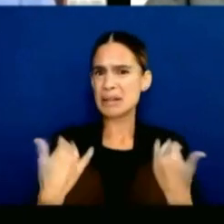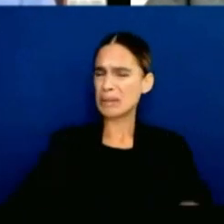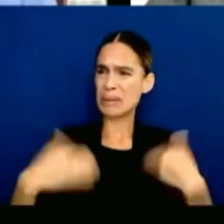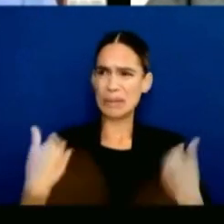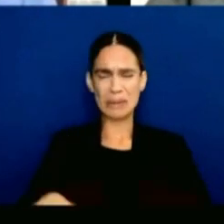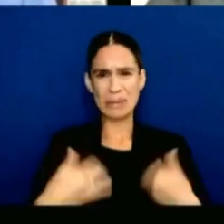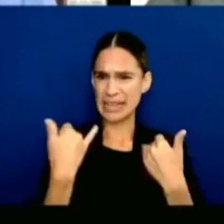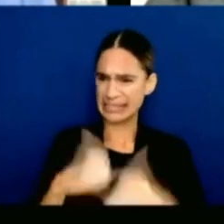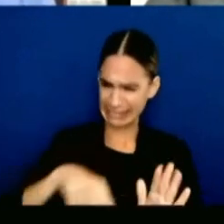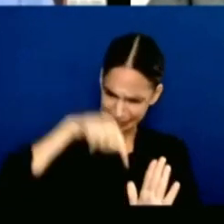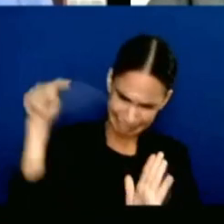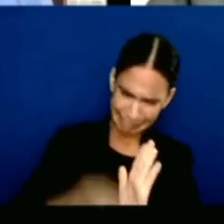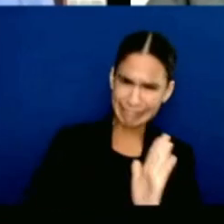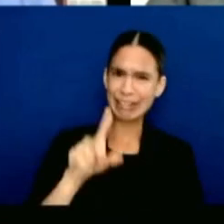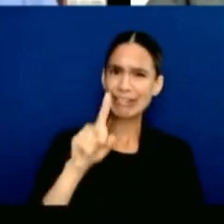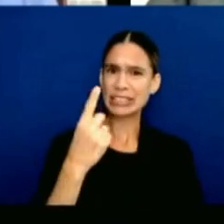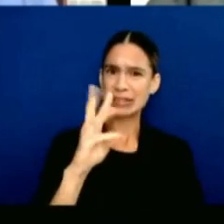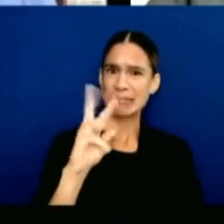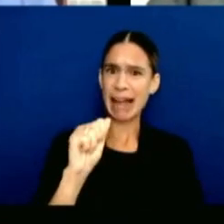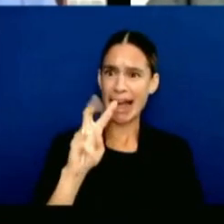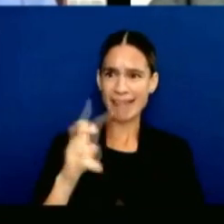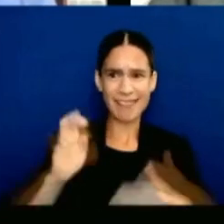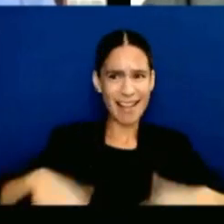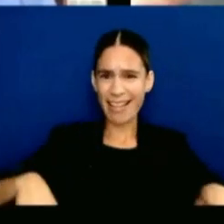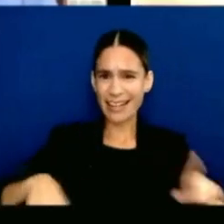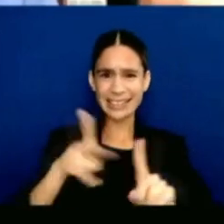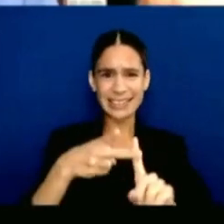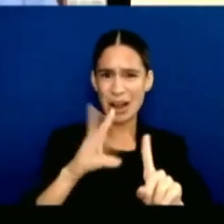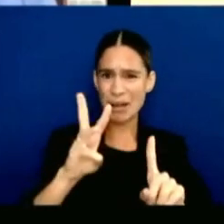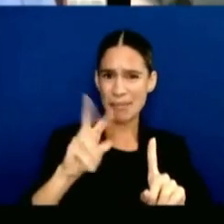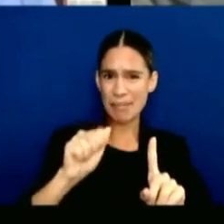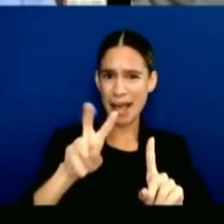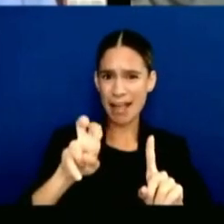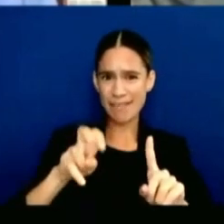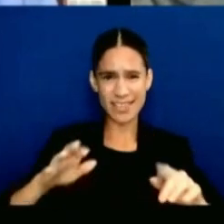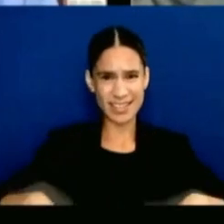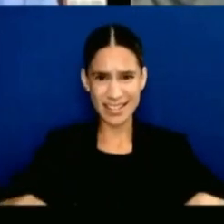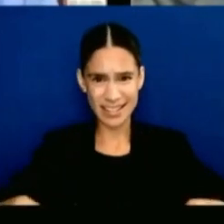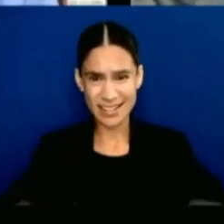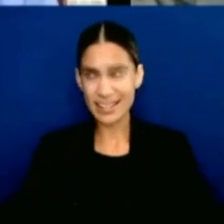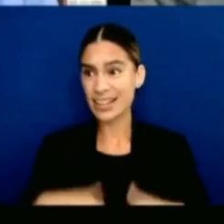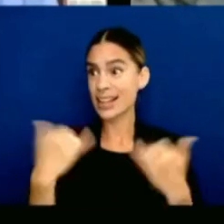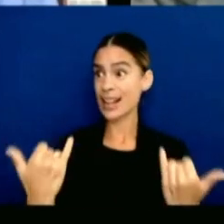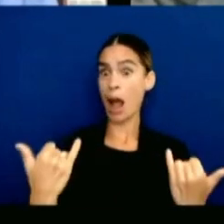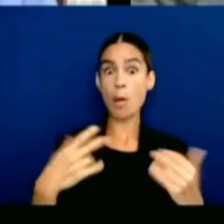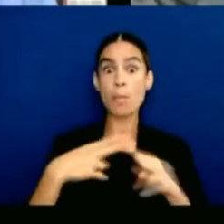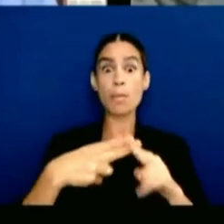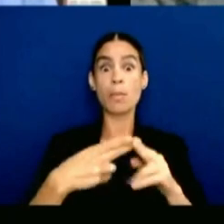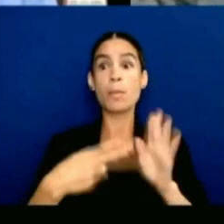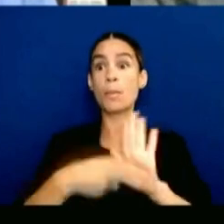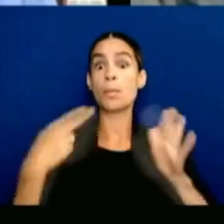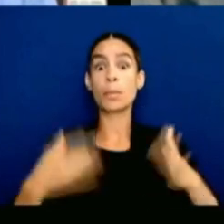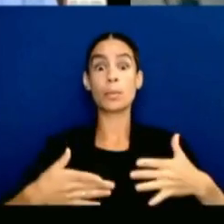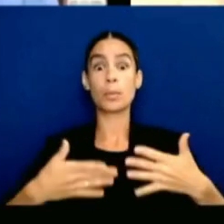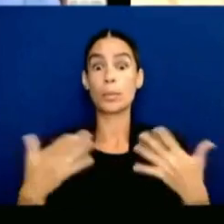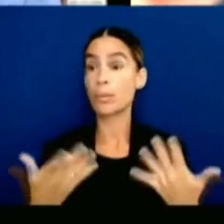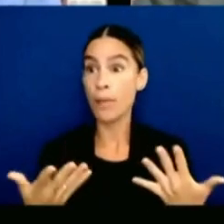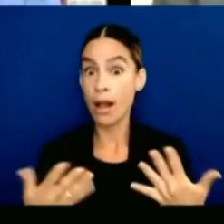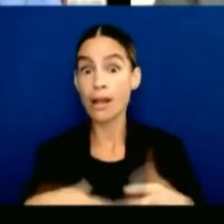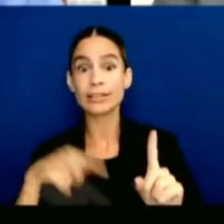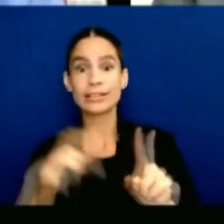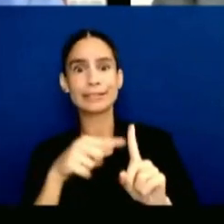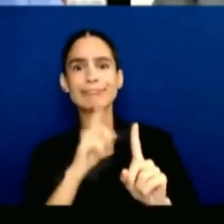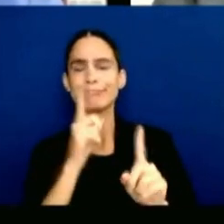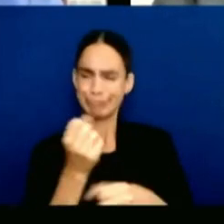a surge or a resurgence of infections superimposed upon a baseline, Francis, that really never